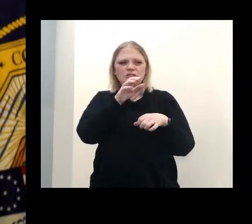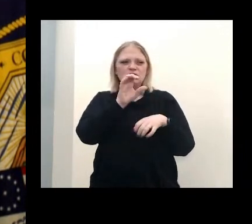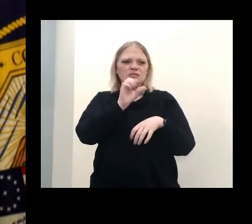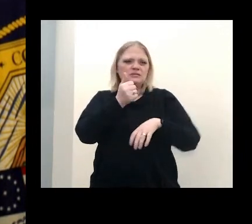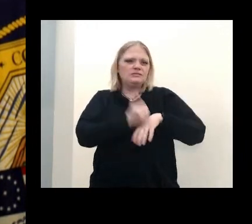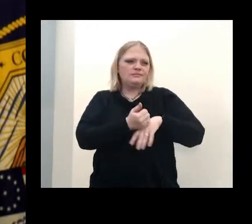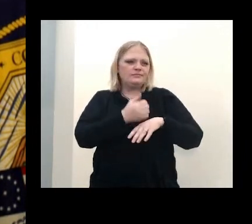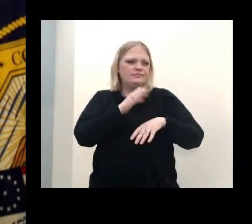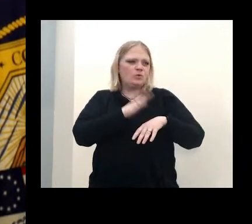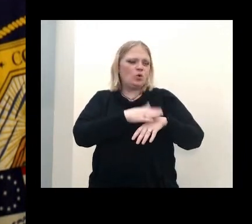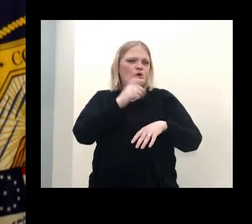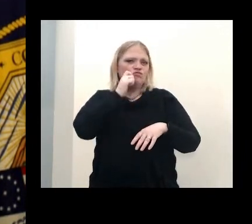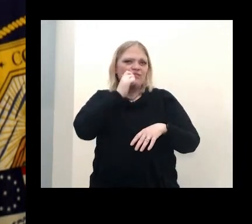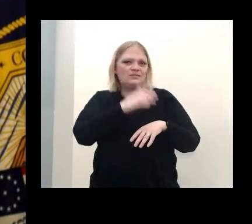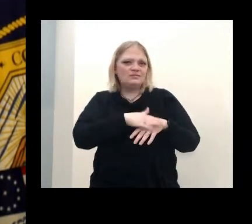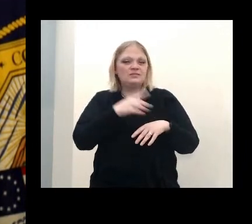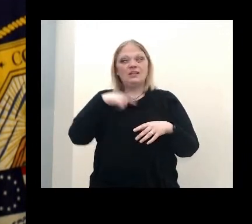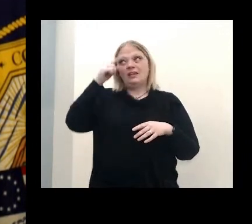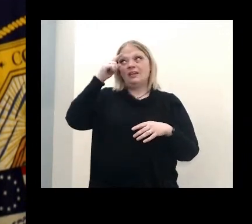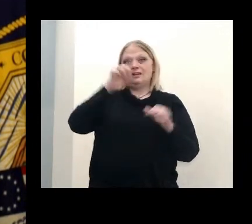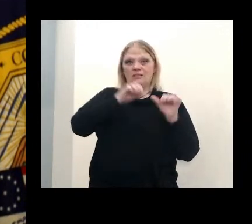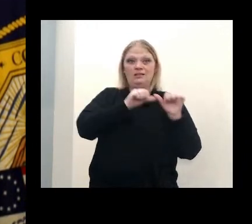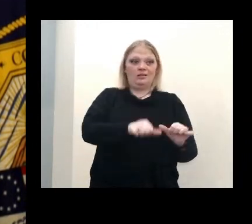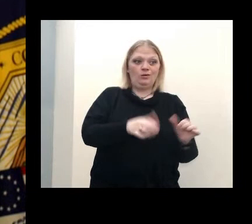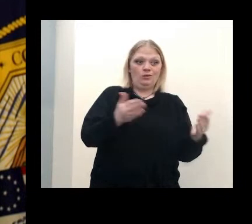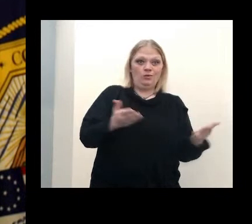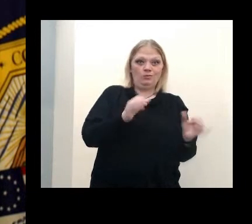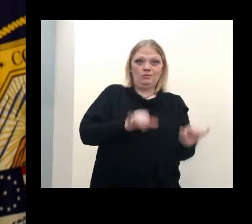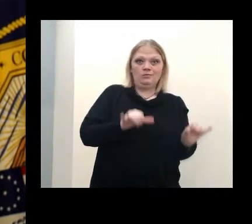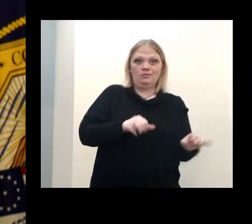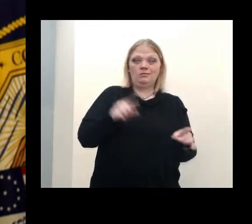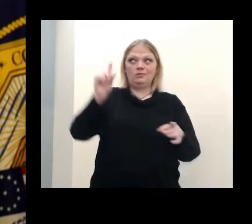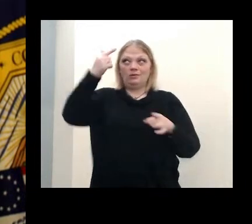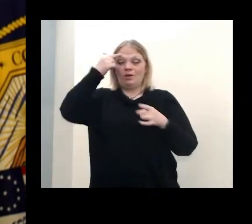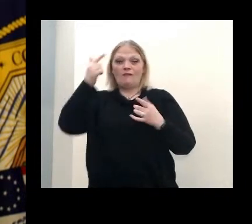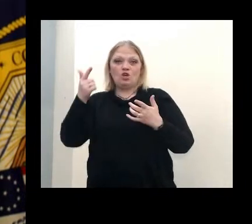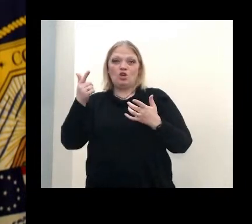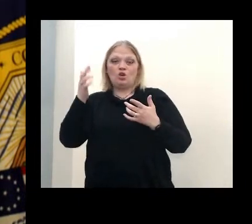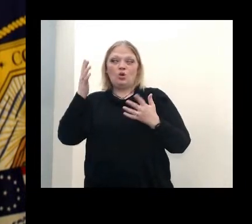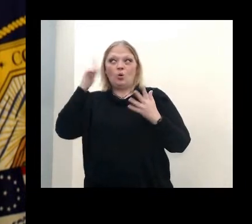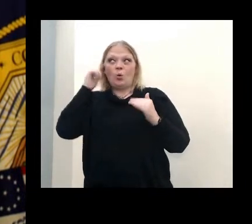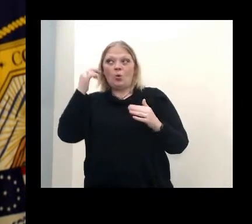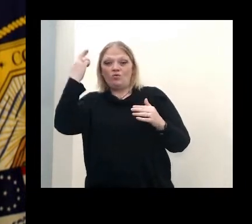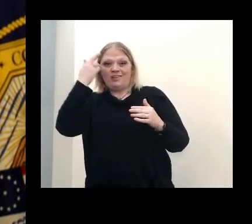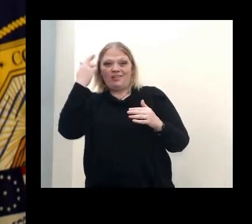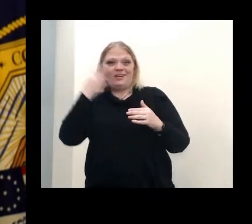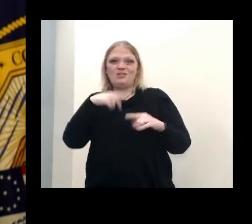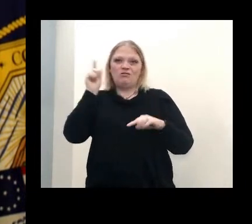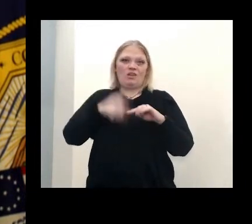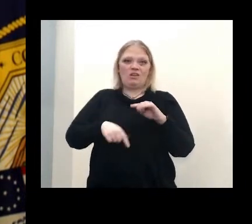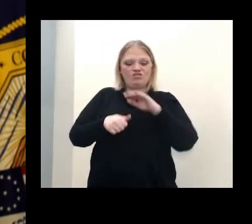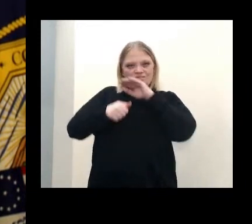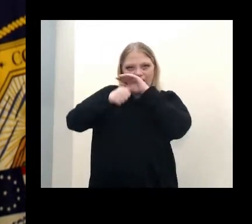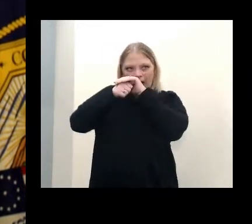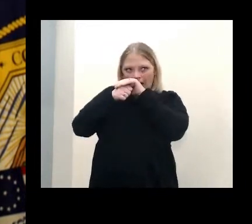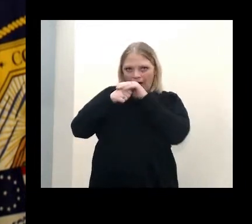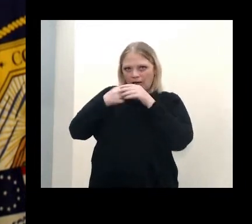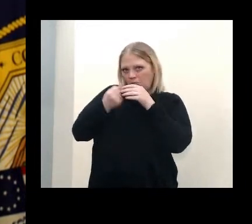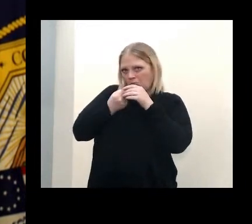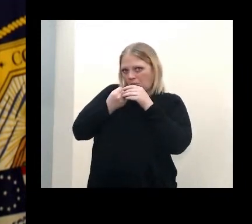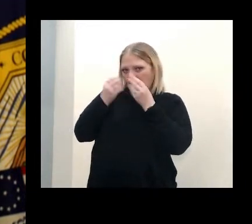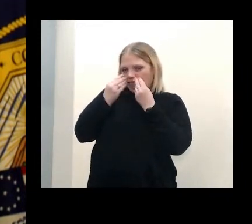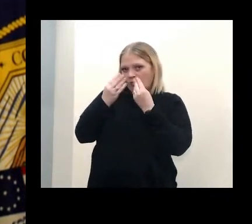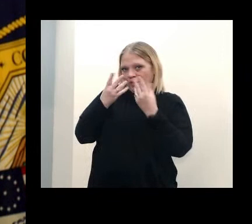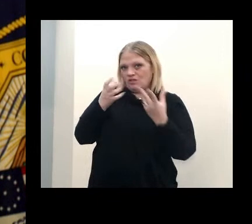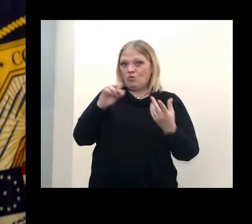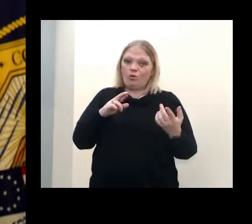continue to do that, and I hope the governor's office and the governor realize that you do not hide information, because otherwise you get what